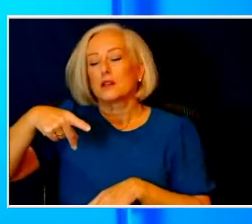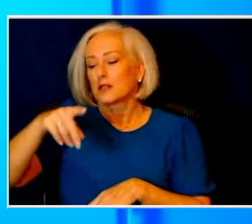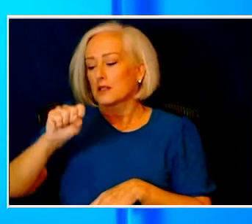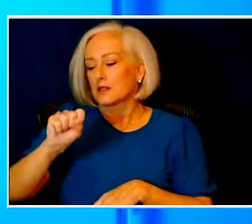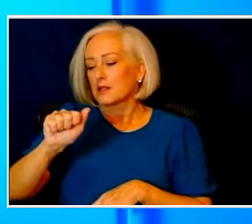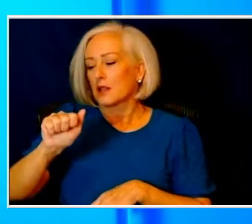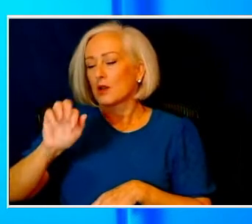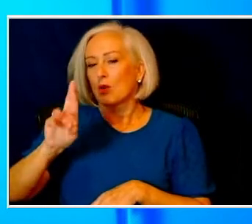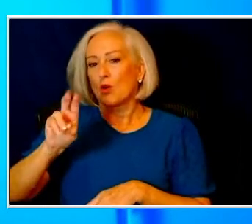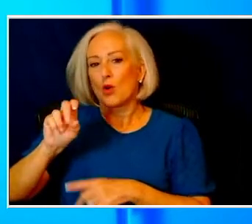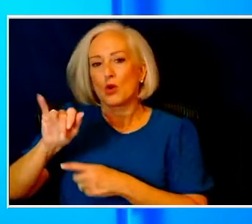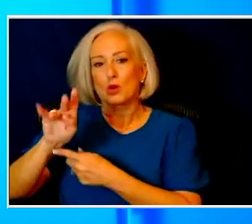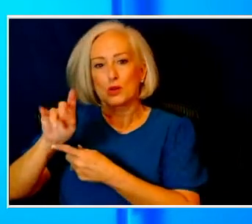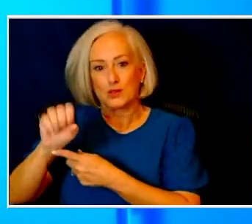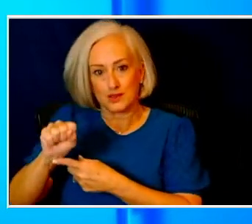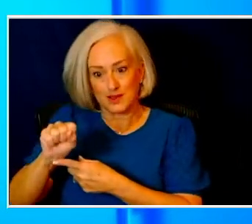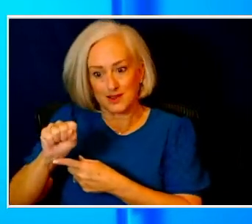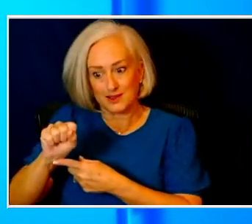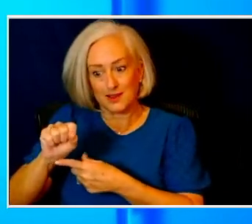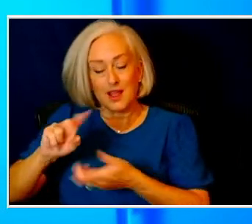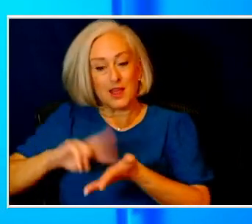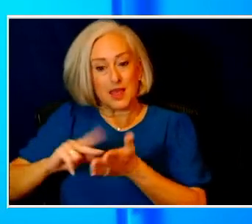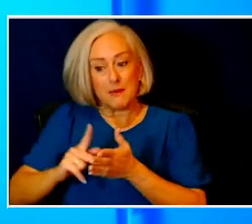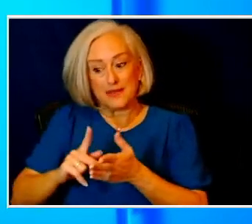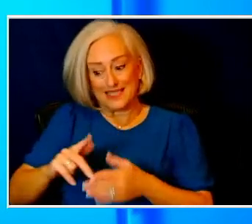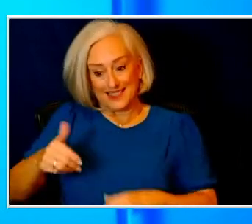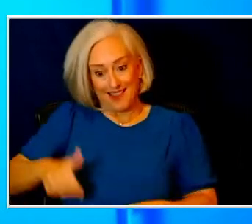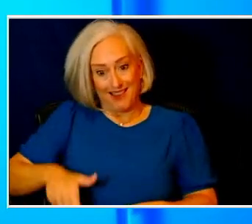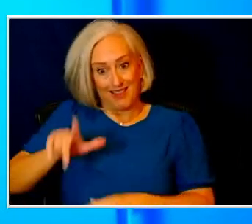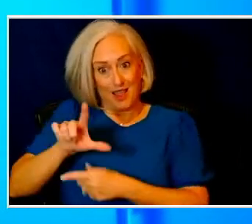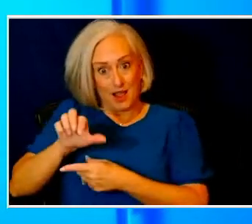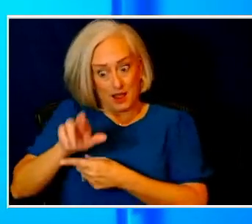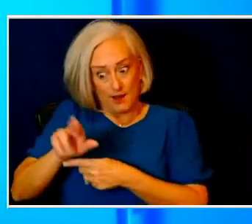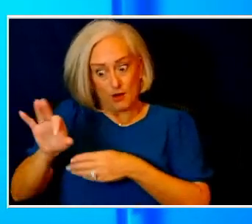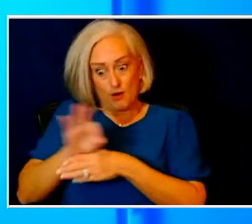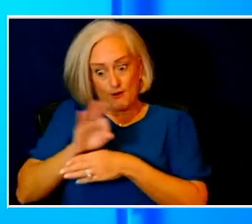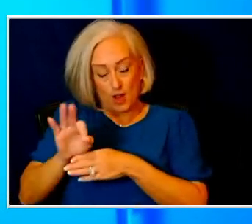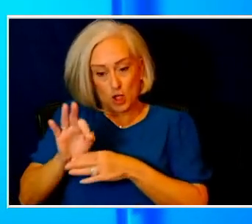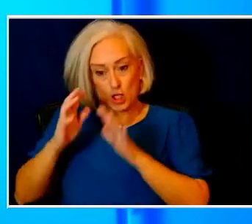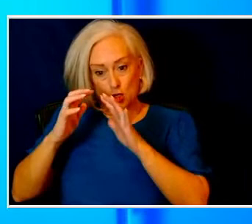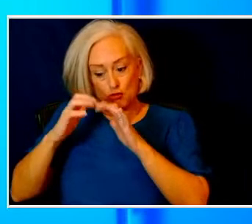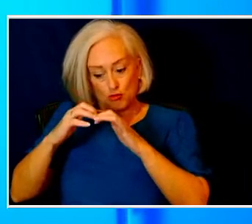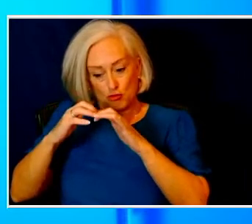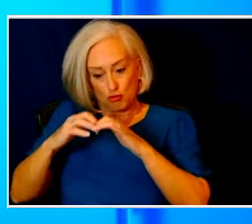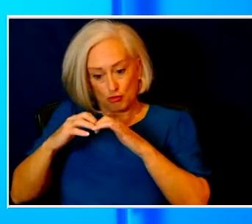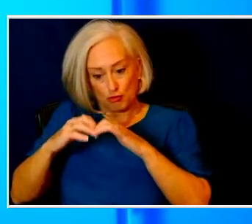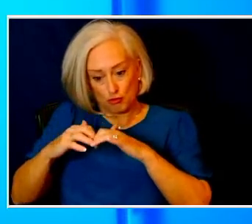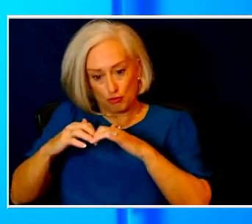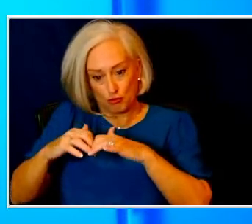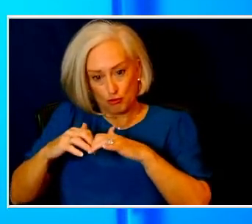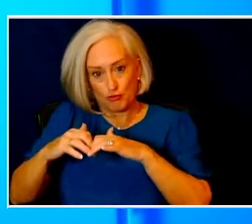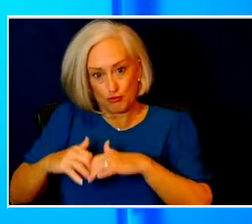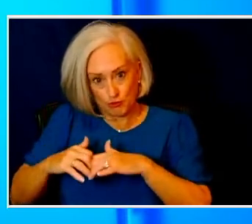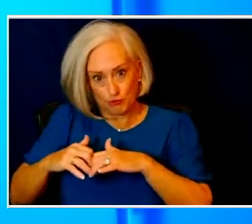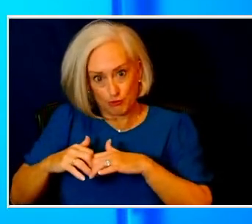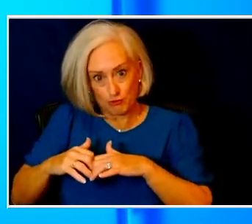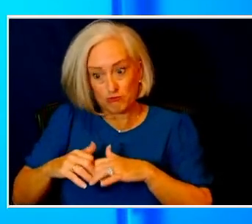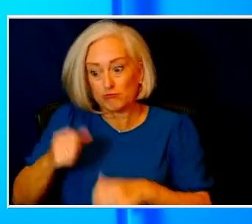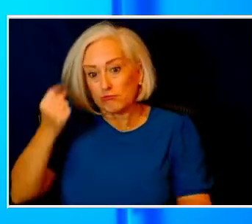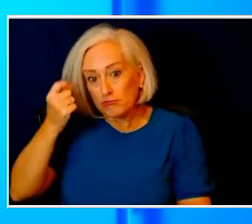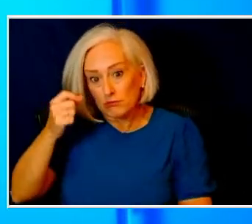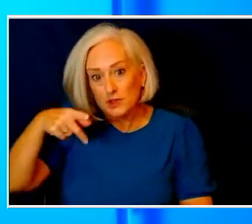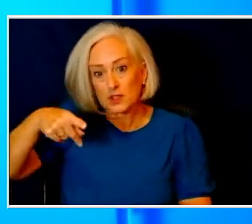develop liver failure and other consequences, and as I think people are well aware, cirrhosis is something that can be fatal in many